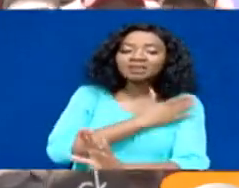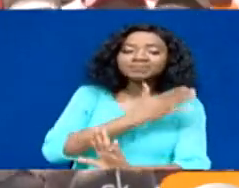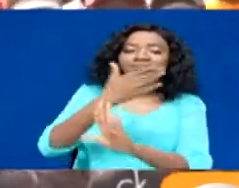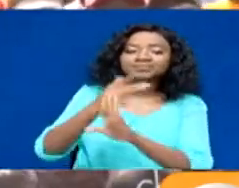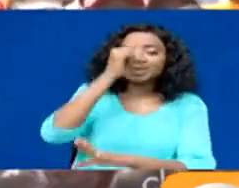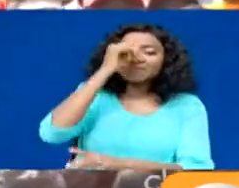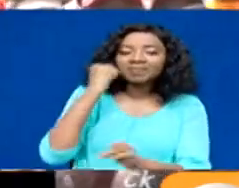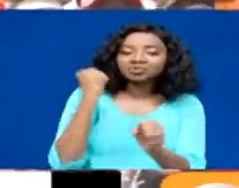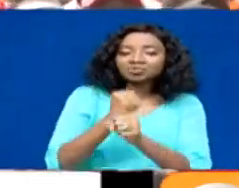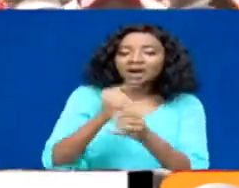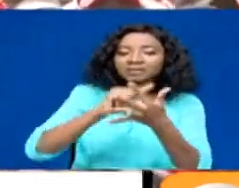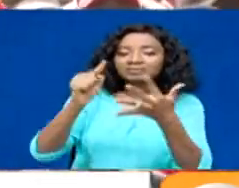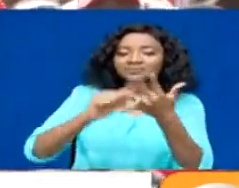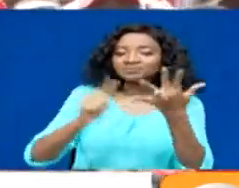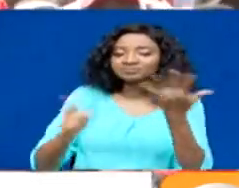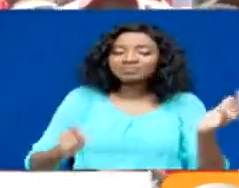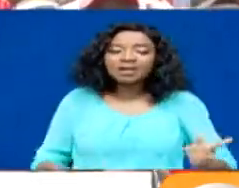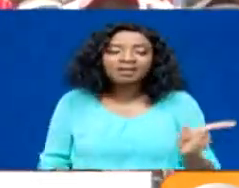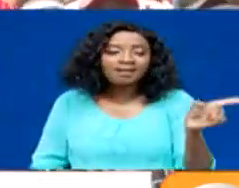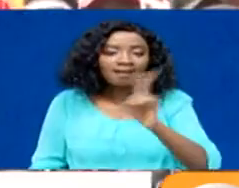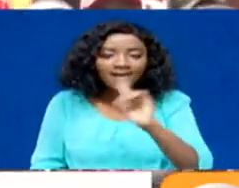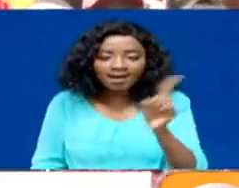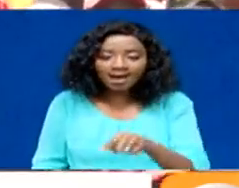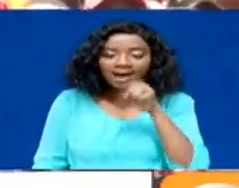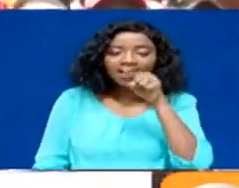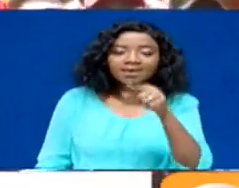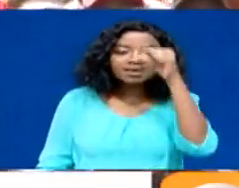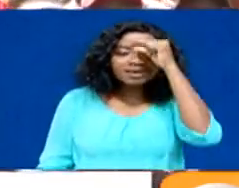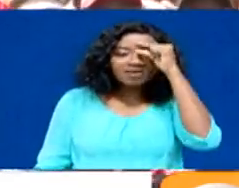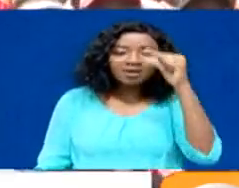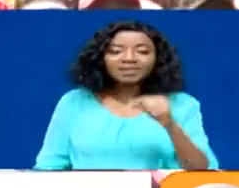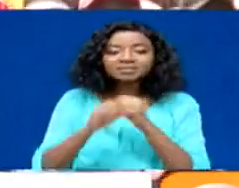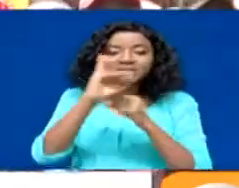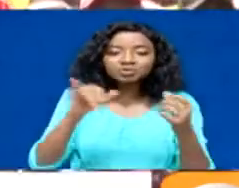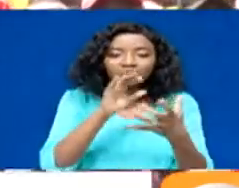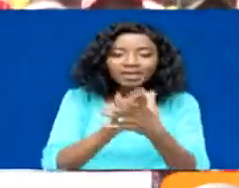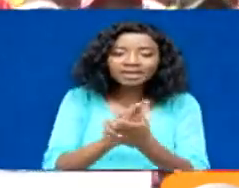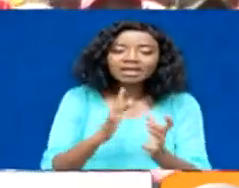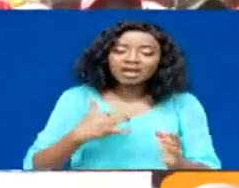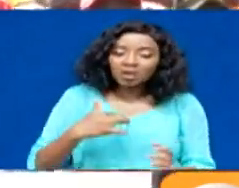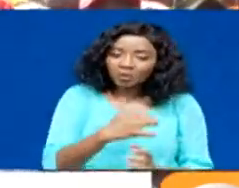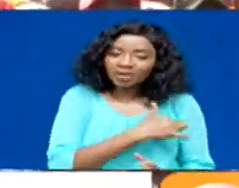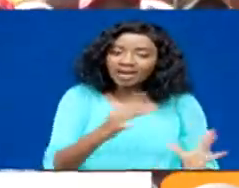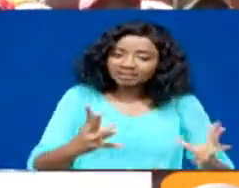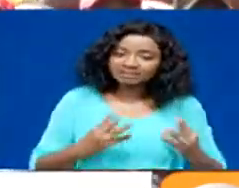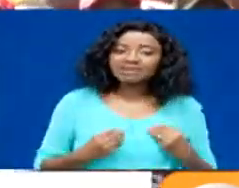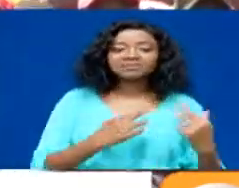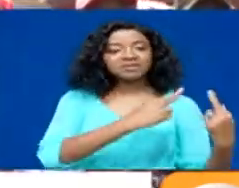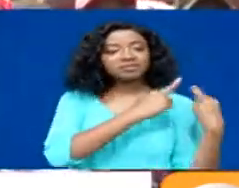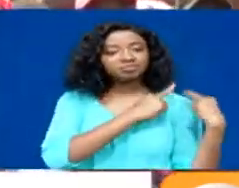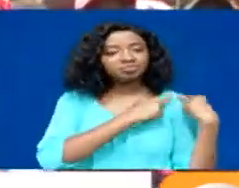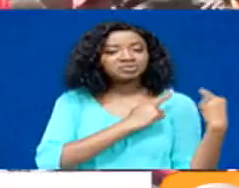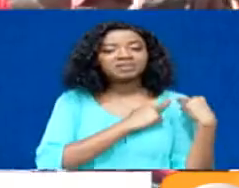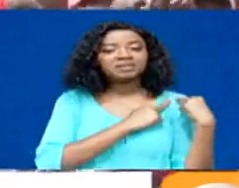ya serikali yetu. Track record ya hii serikali, sisi we will claim